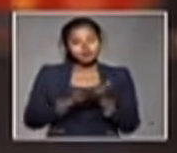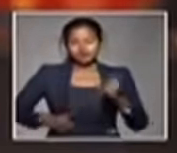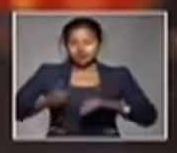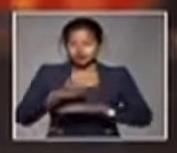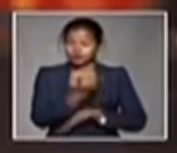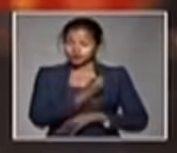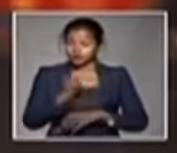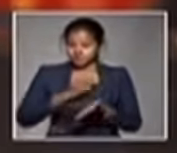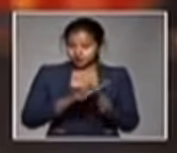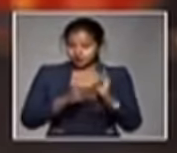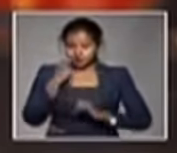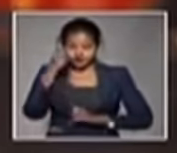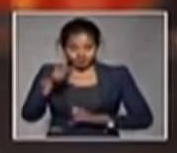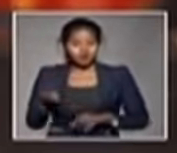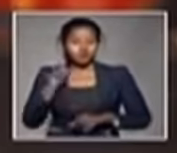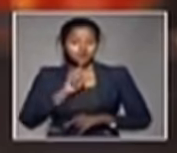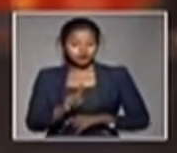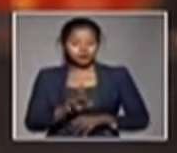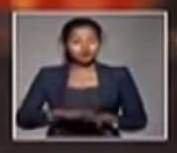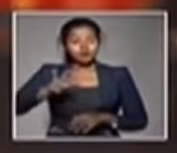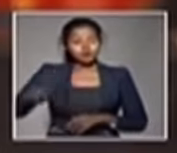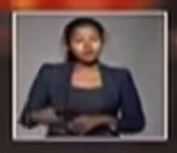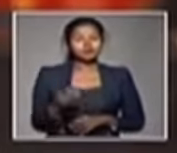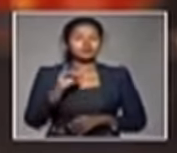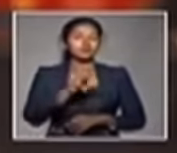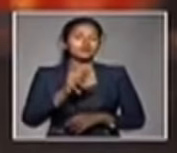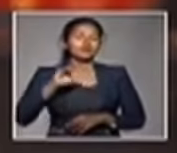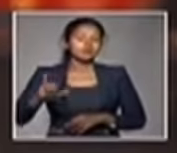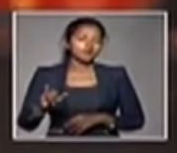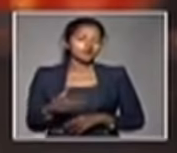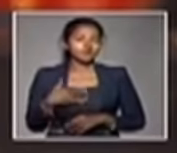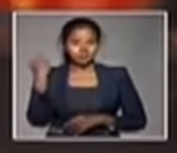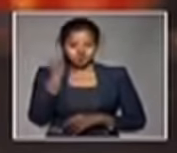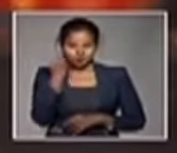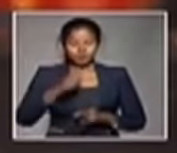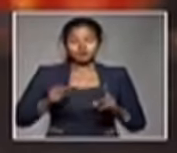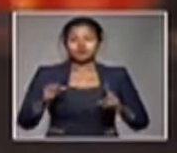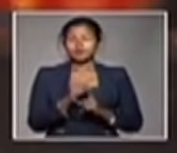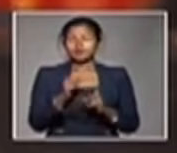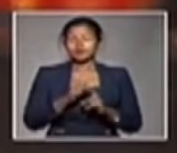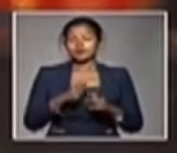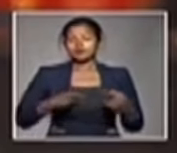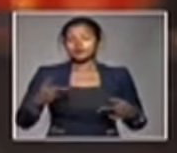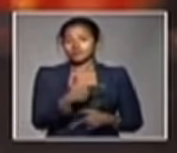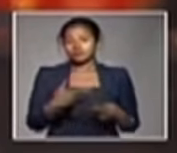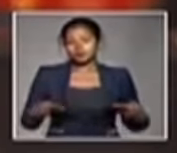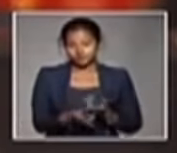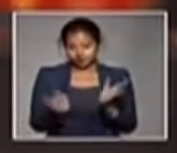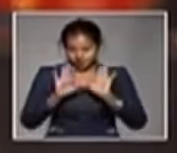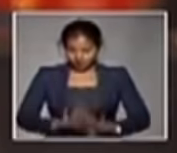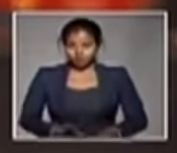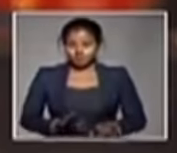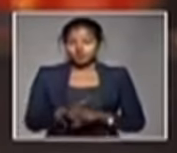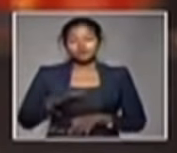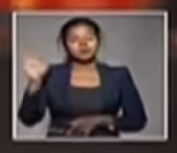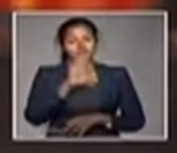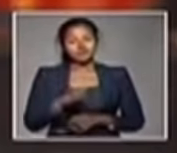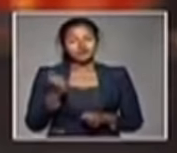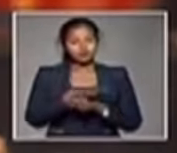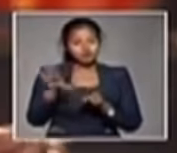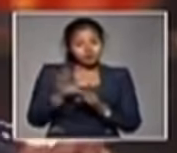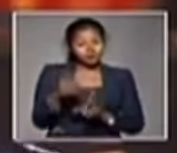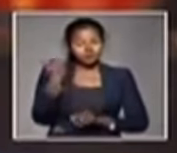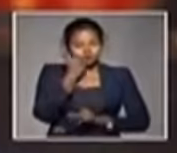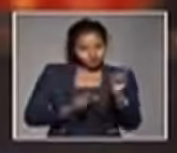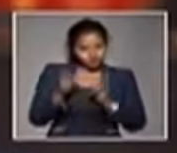Hemanta Herath, said 496 were identified from the Paliyugada fish market. 5 COVID-19 cases were